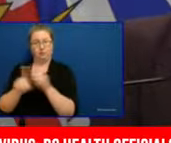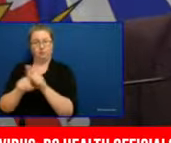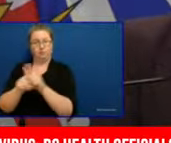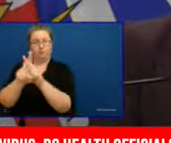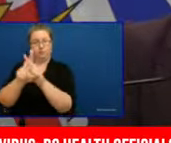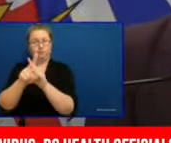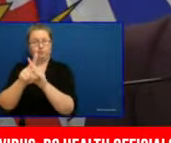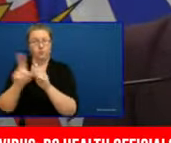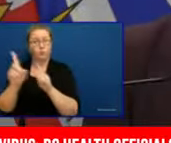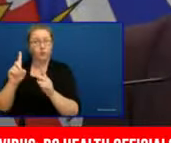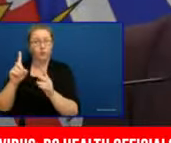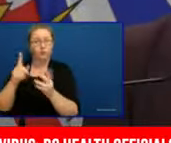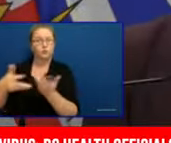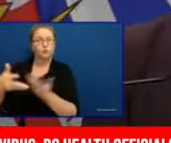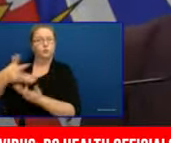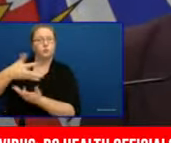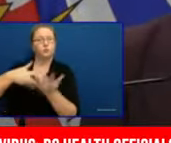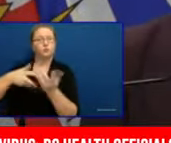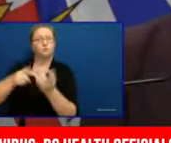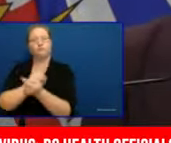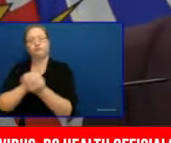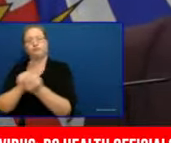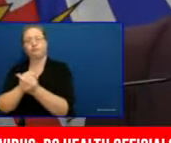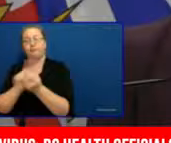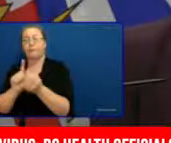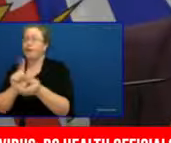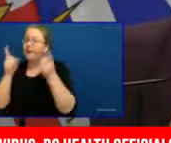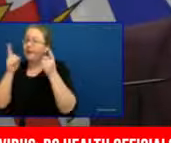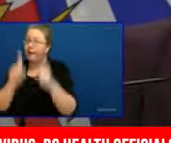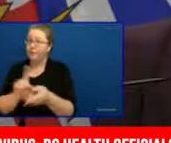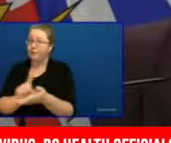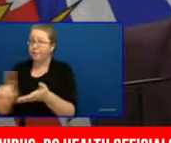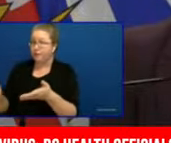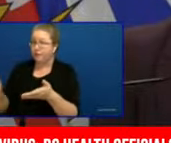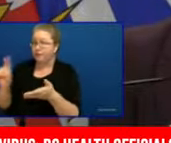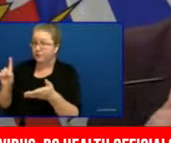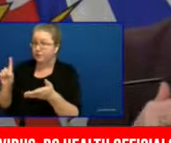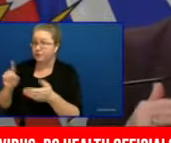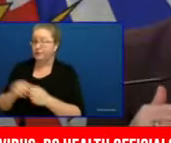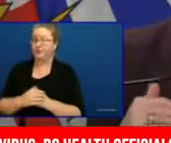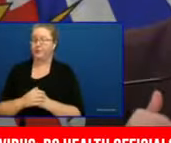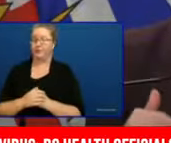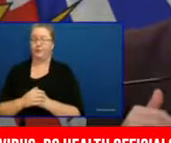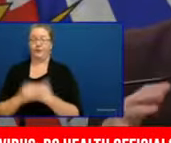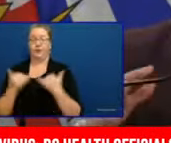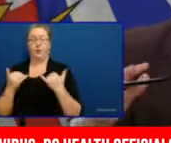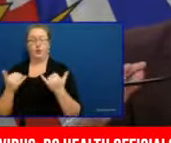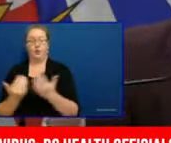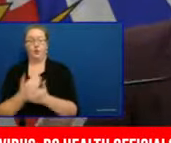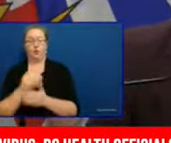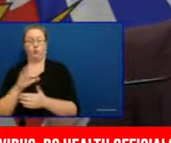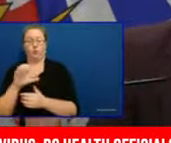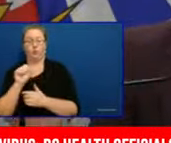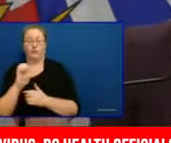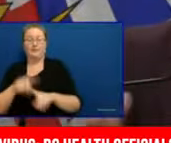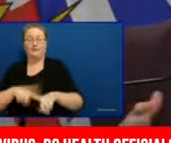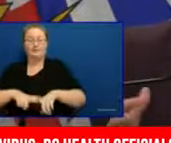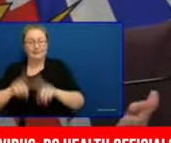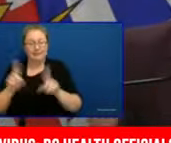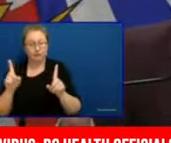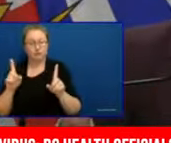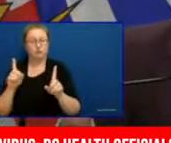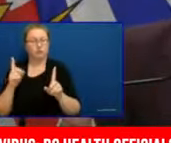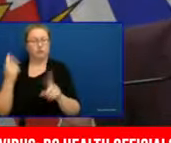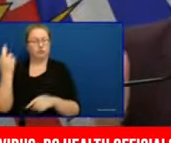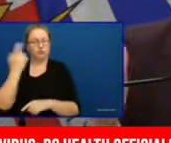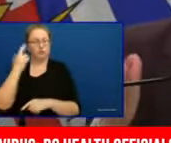were social interactions last week. So we're now starting to see new cases having different